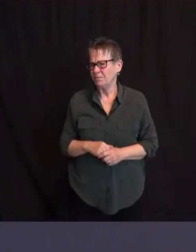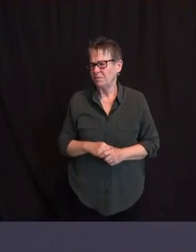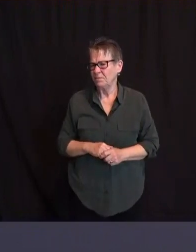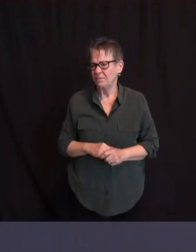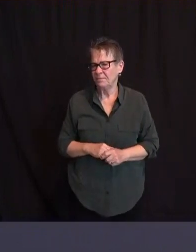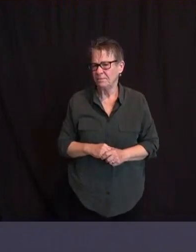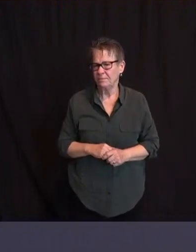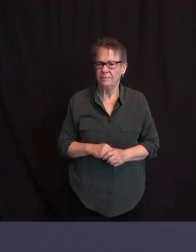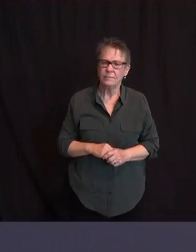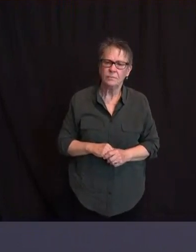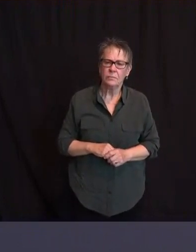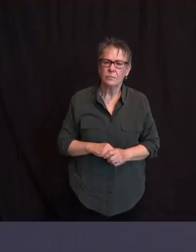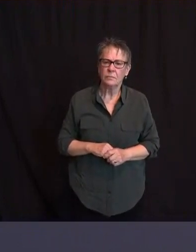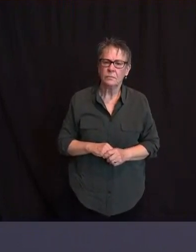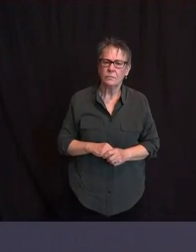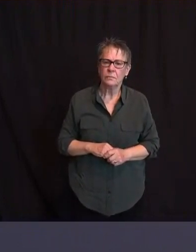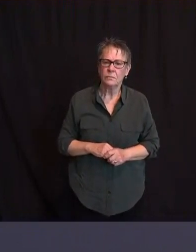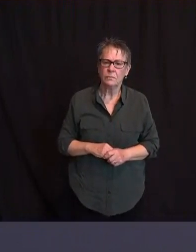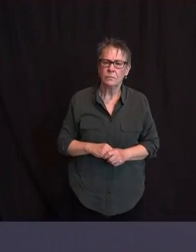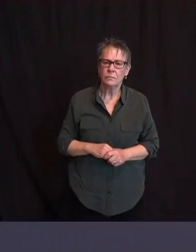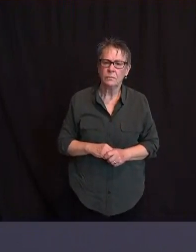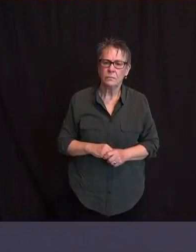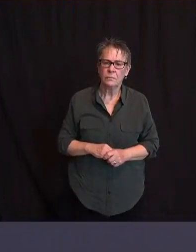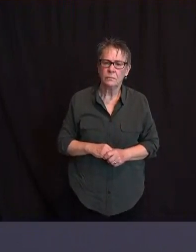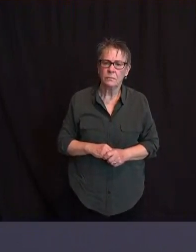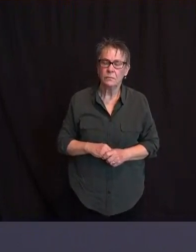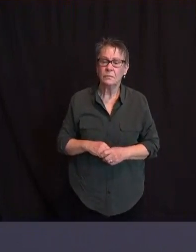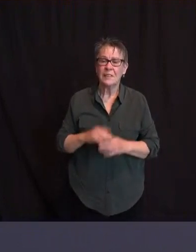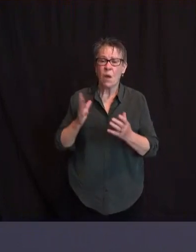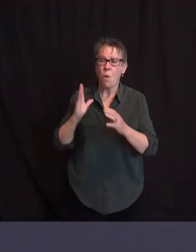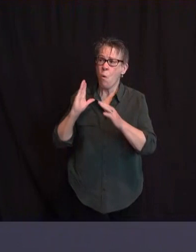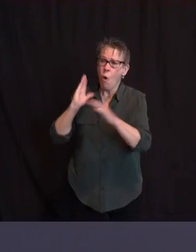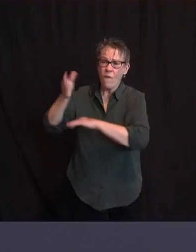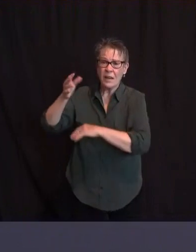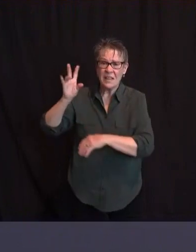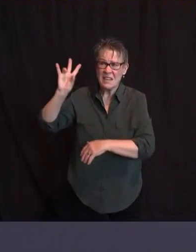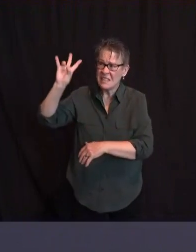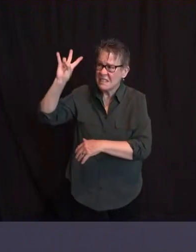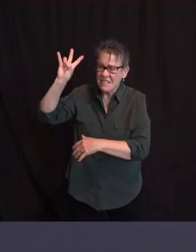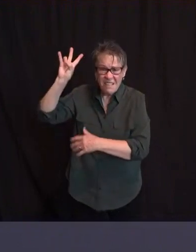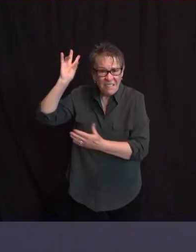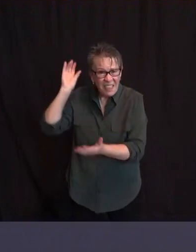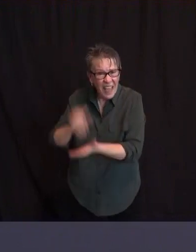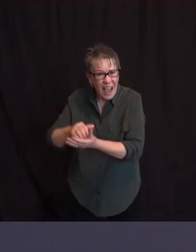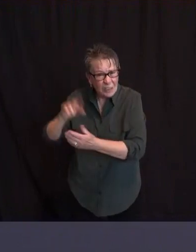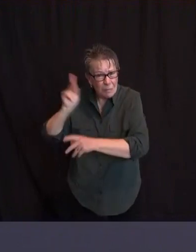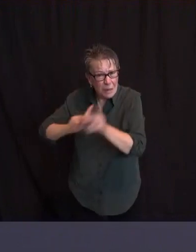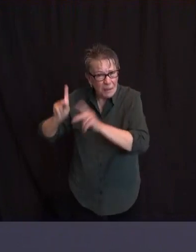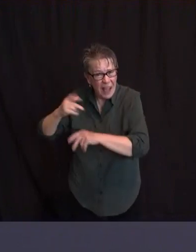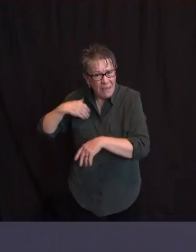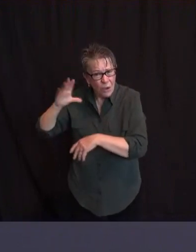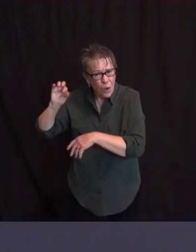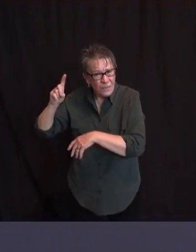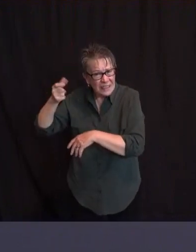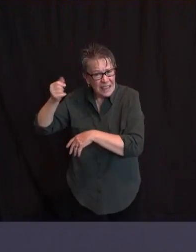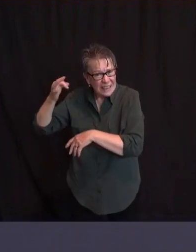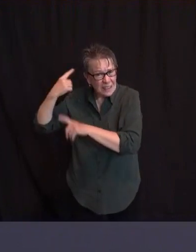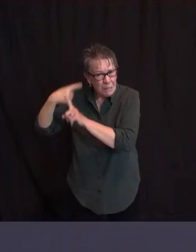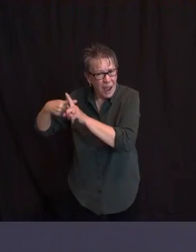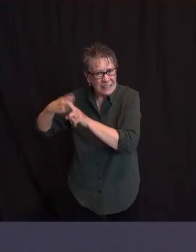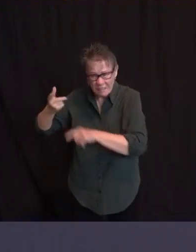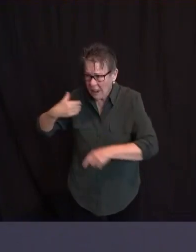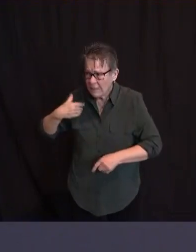persons under investigation. 1,617 19 individuals who are in critical